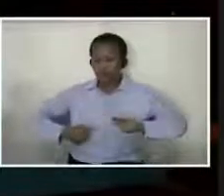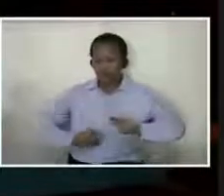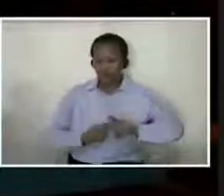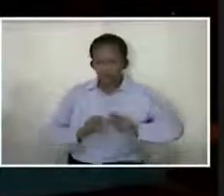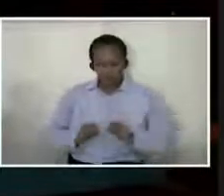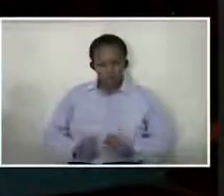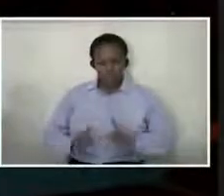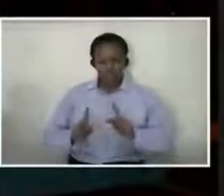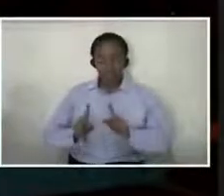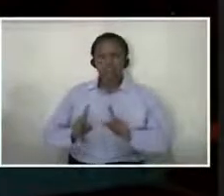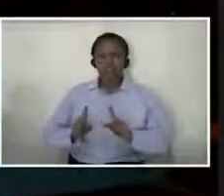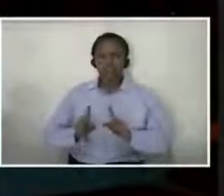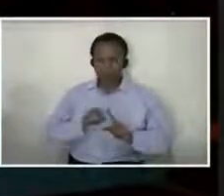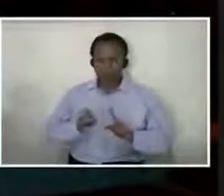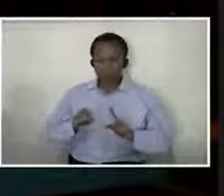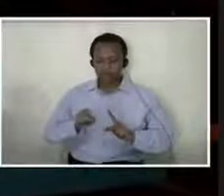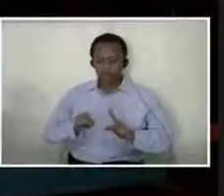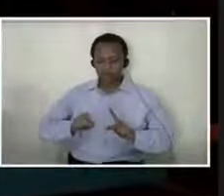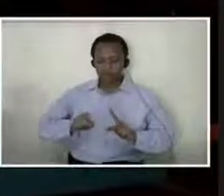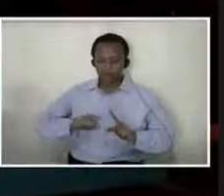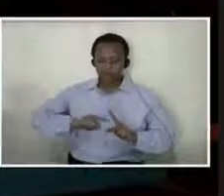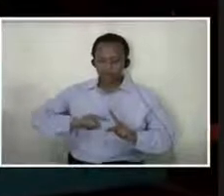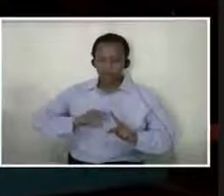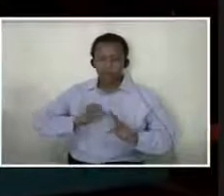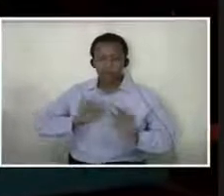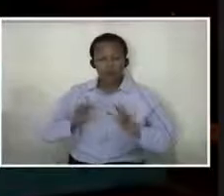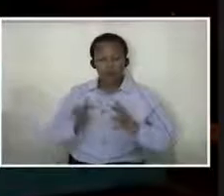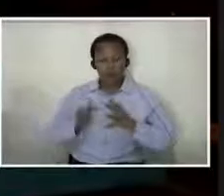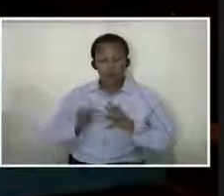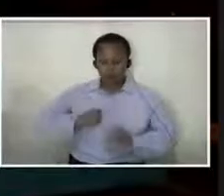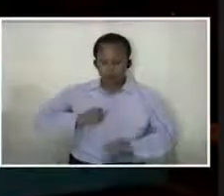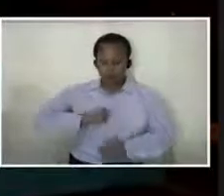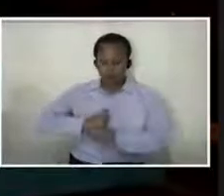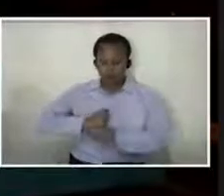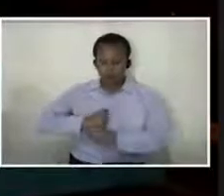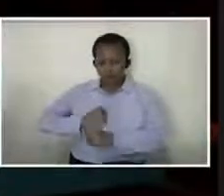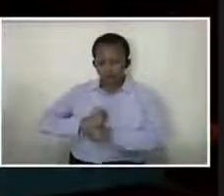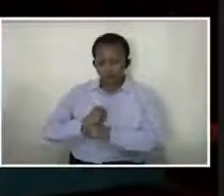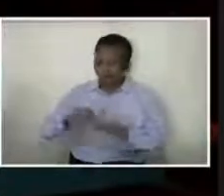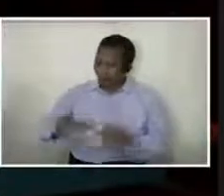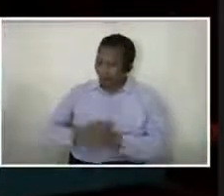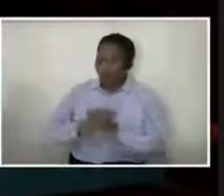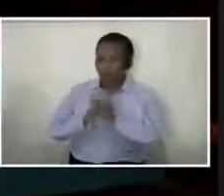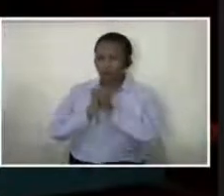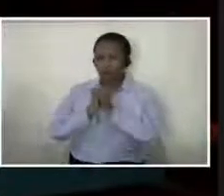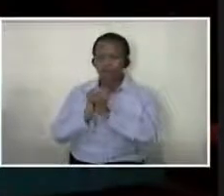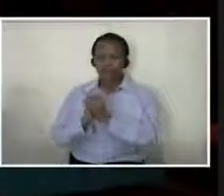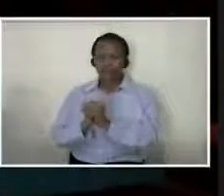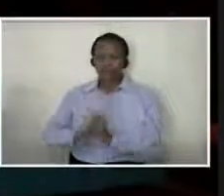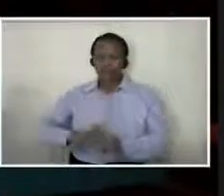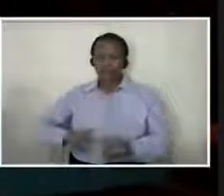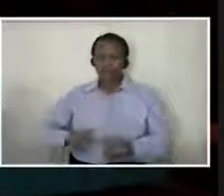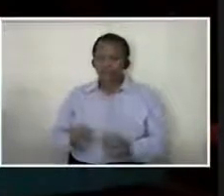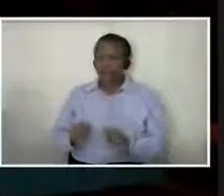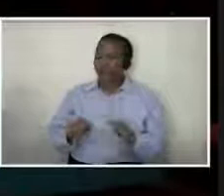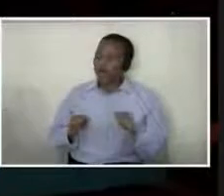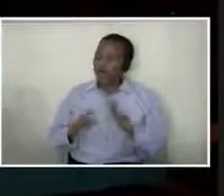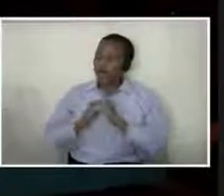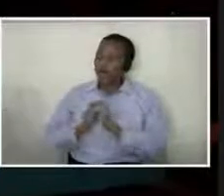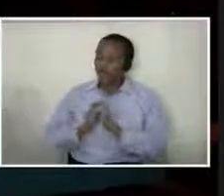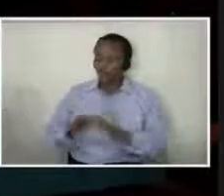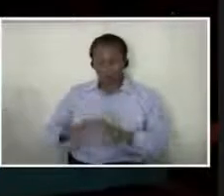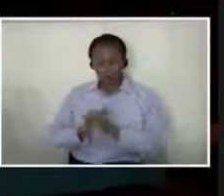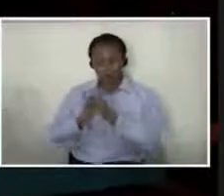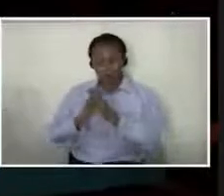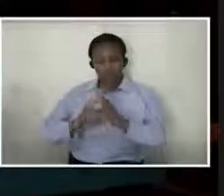opportunity to do collectively more for communities. As seen in other examples, coalitions need to be